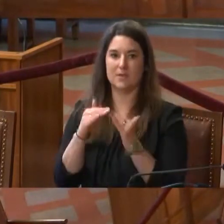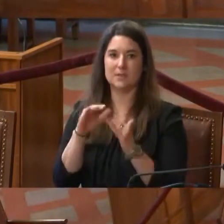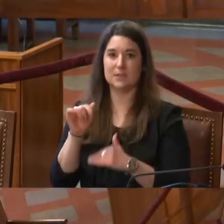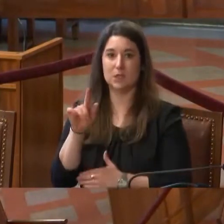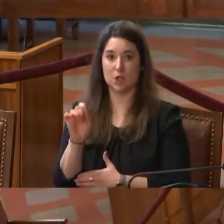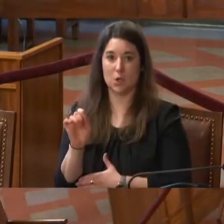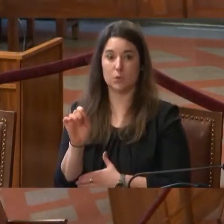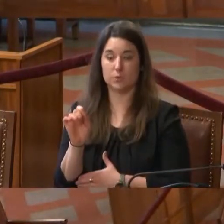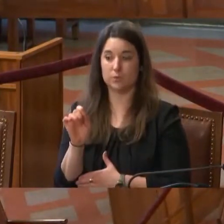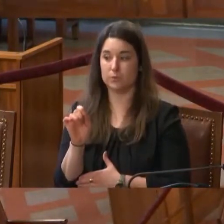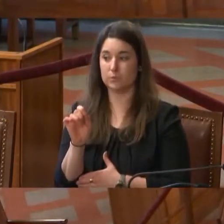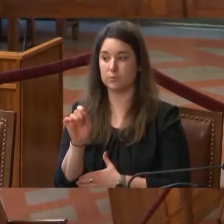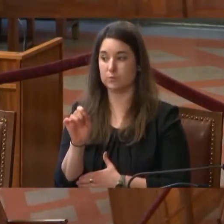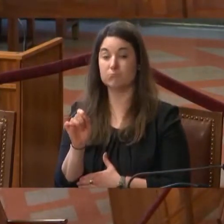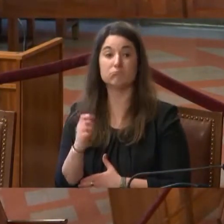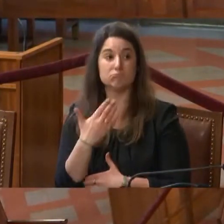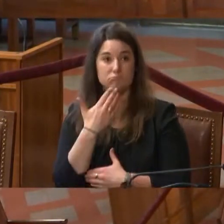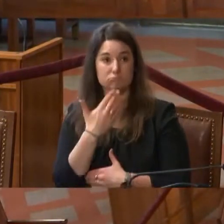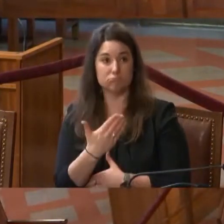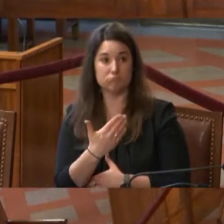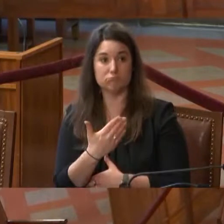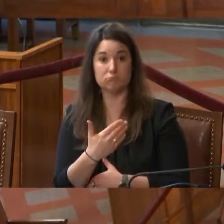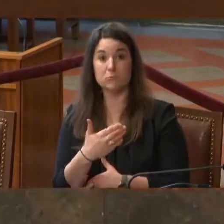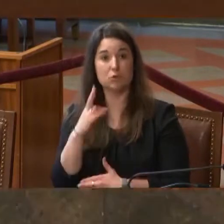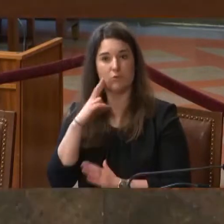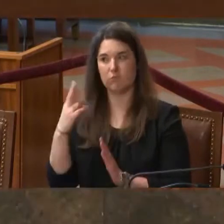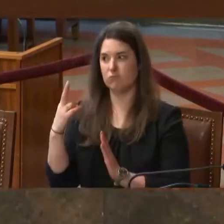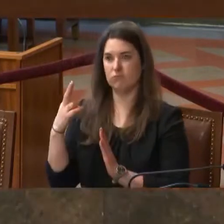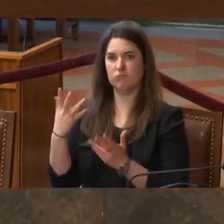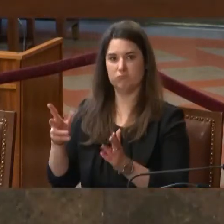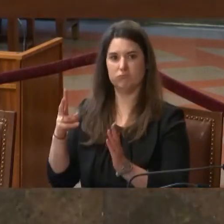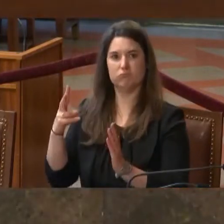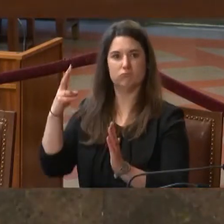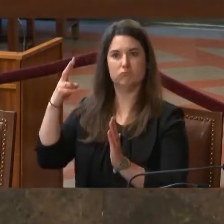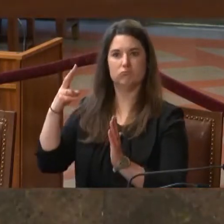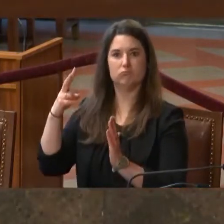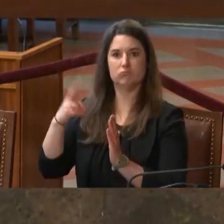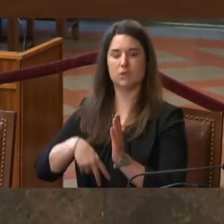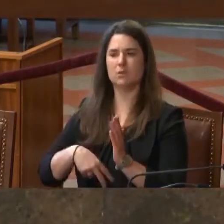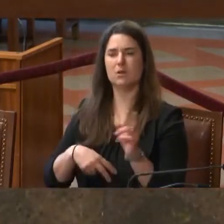Code. Thank you. You have heard the reading. Councilman, you have a